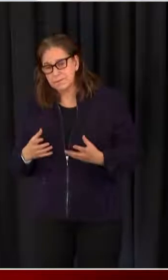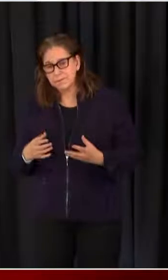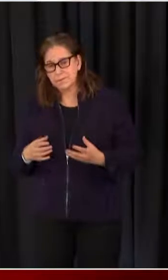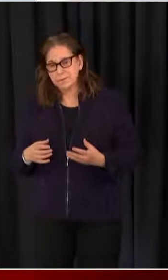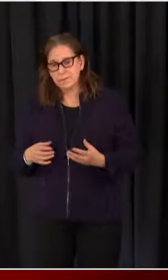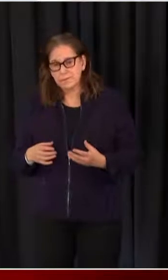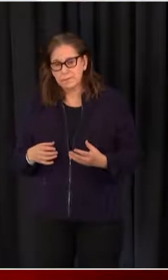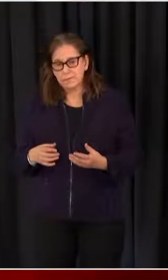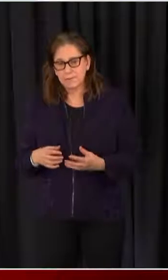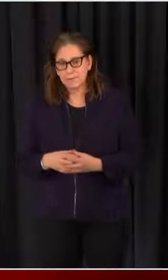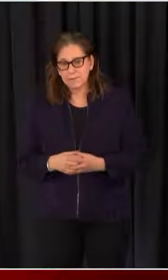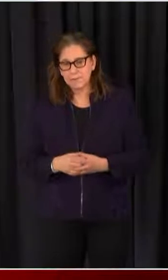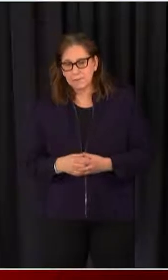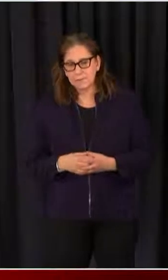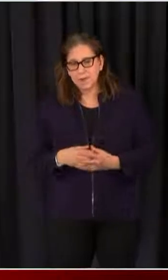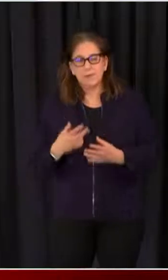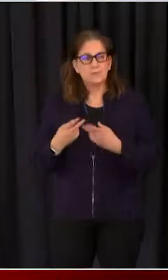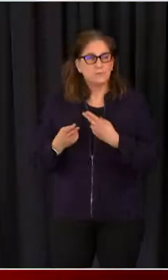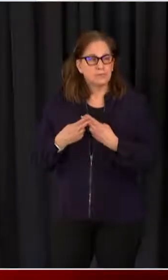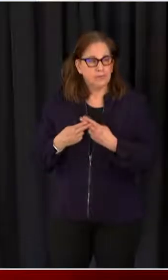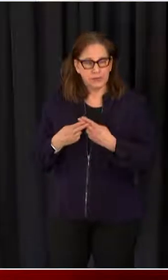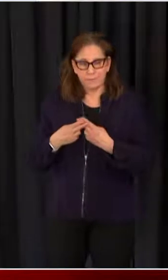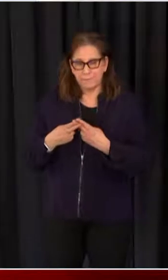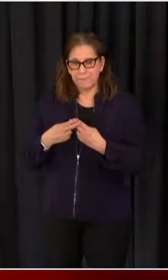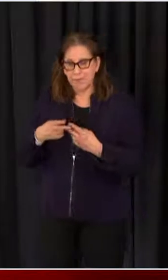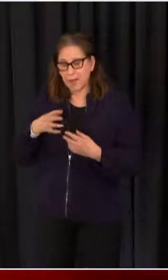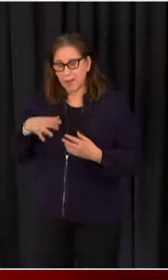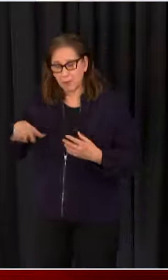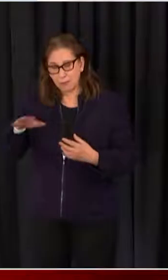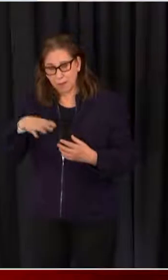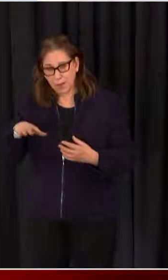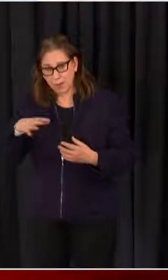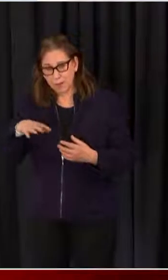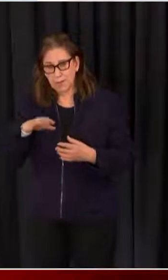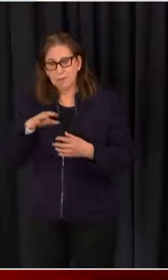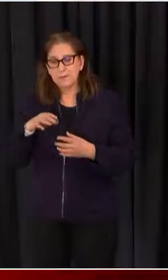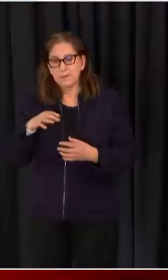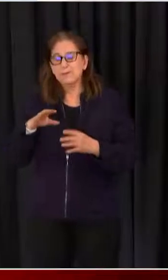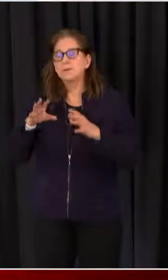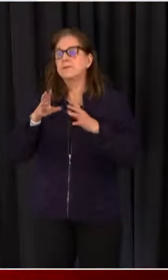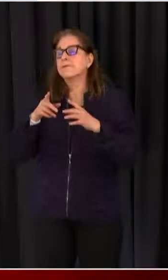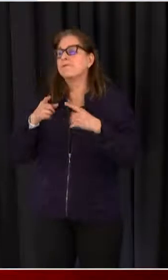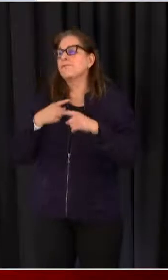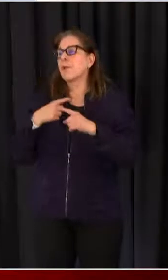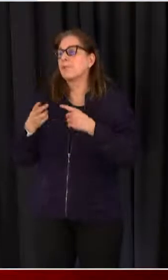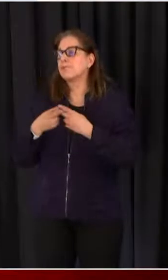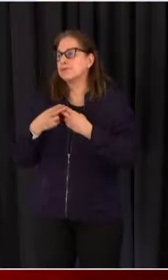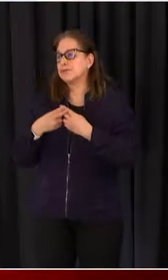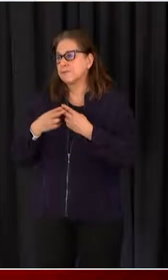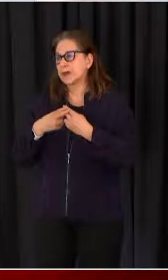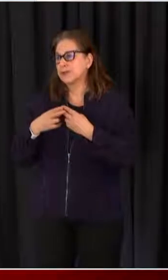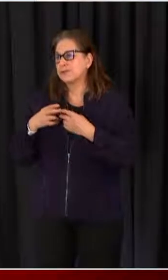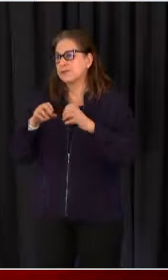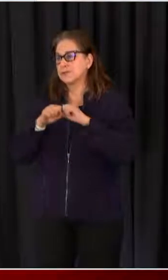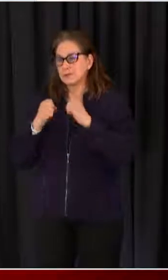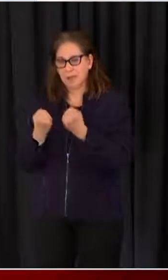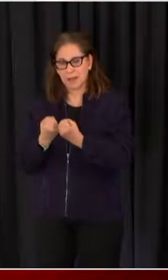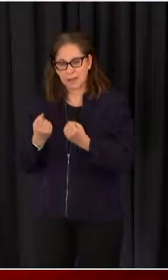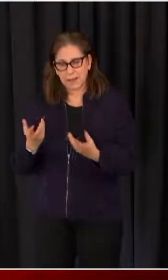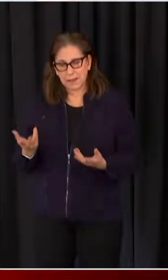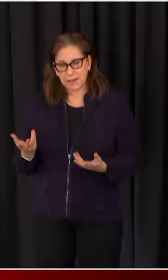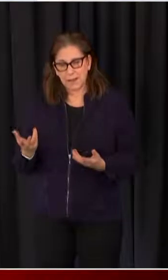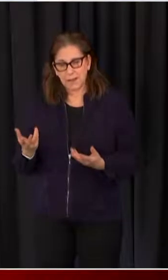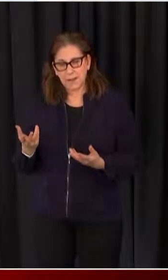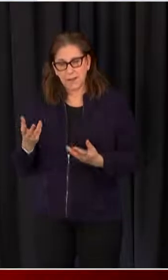to ensure that we could protect very early on so that the services that they provide that cannot be disrupted will continue to go on.